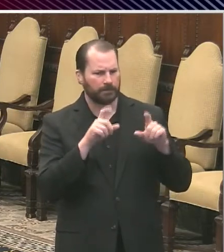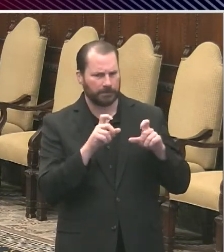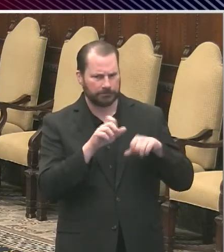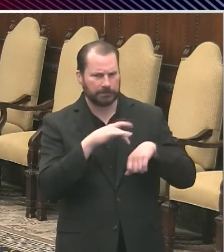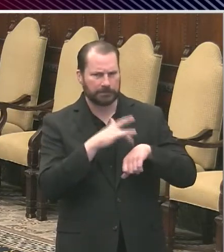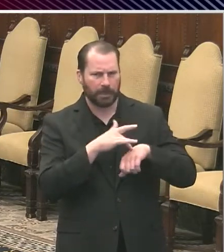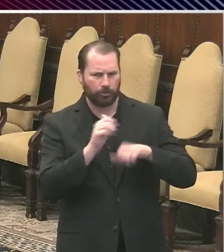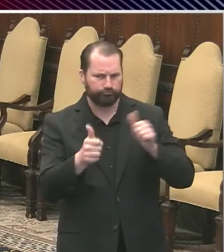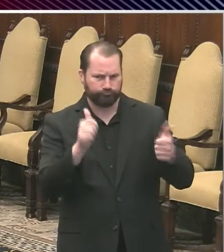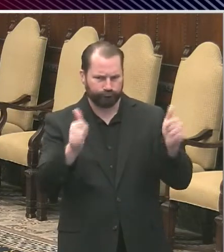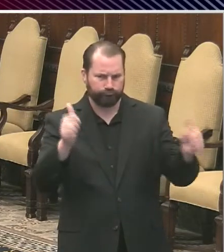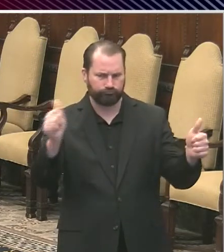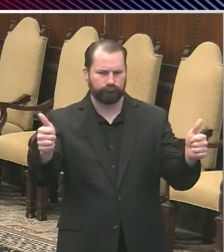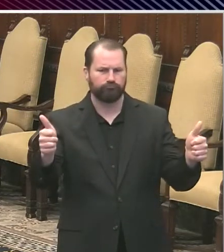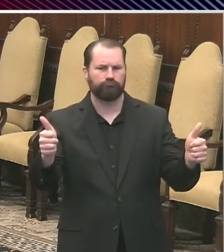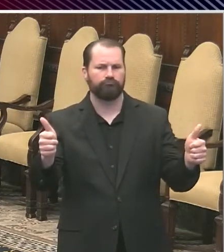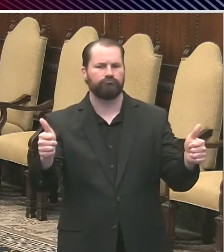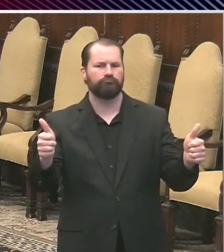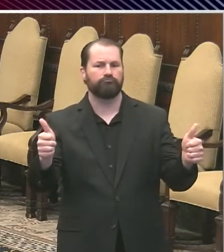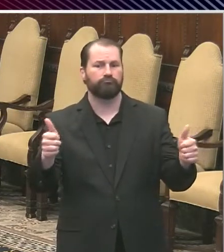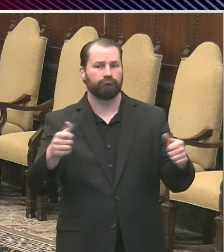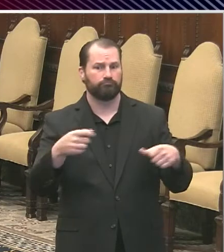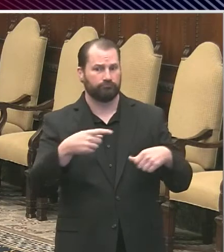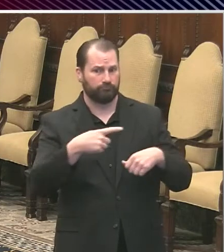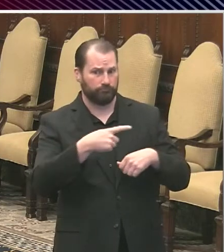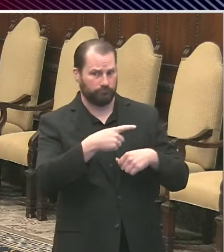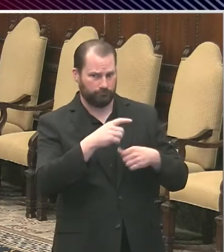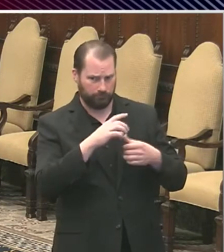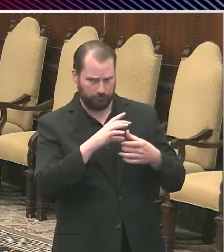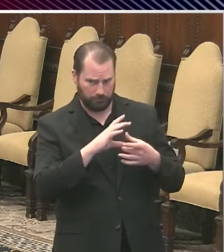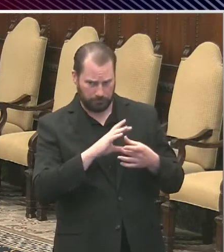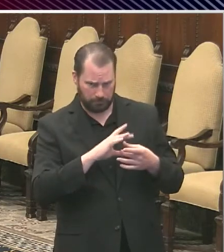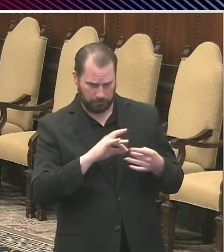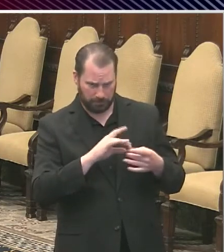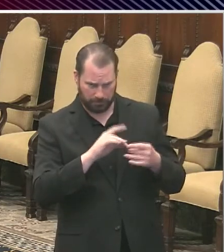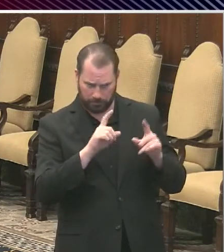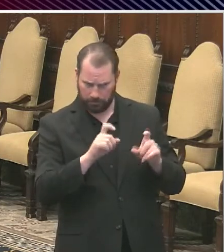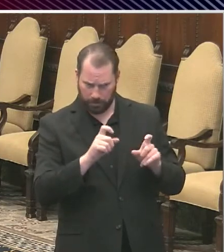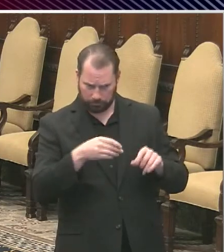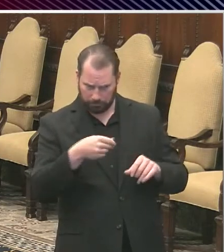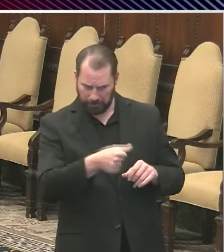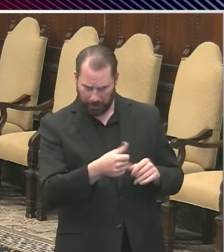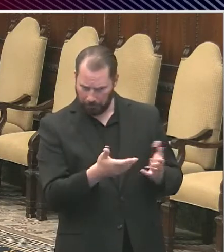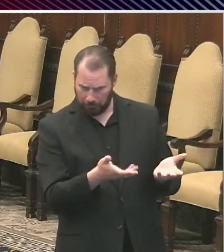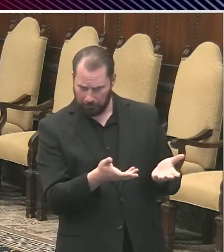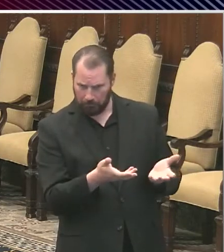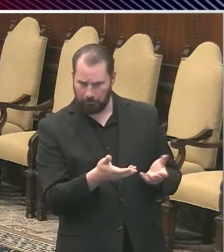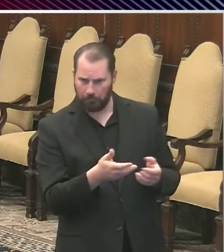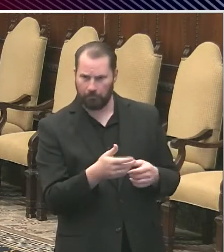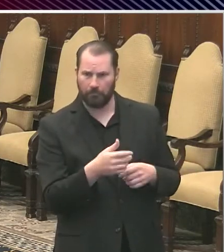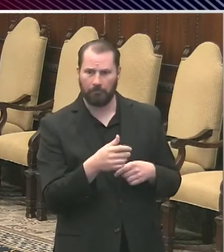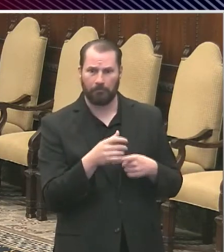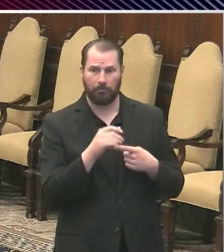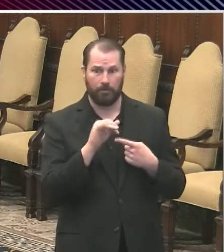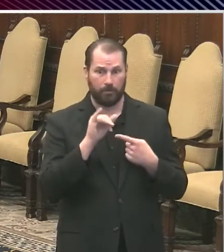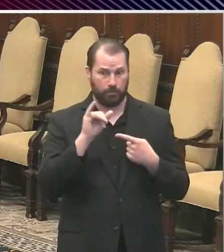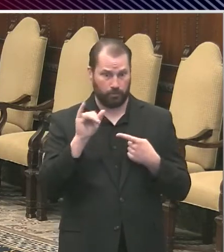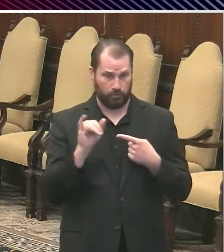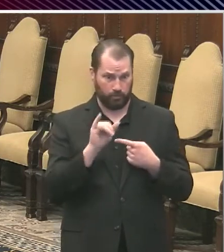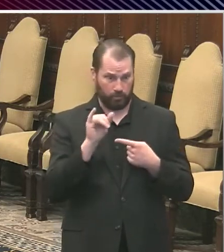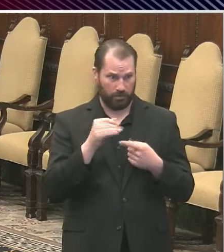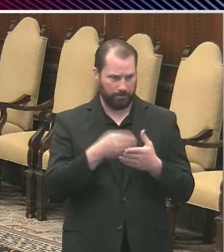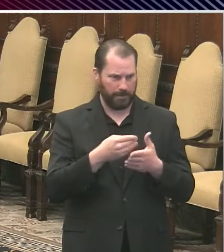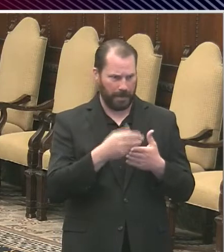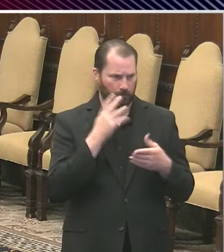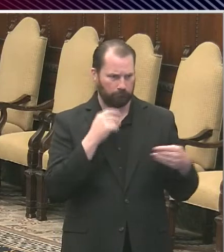already mentioned that there will be no cost for the testing and that there would be reimbursement through medical insurance. But what happens to those that do not have medical insurance and